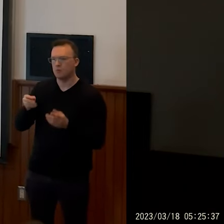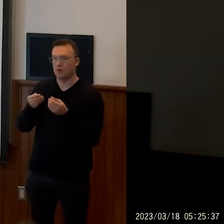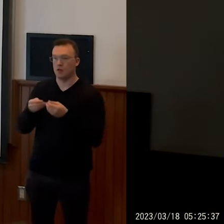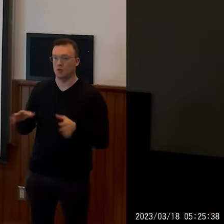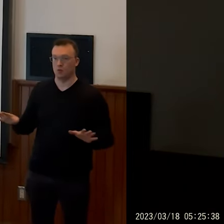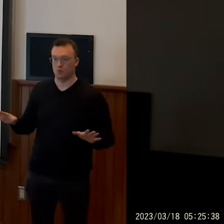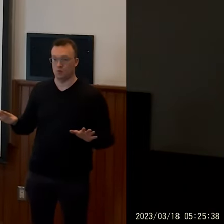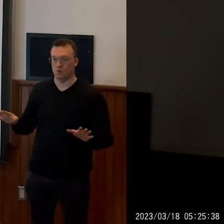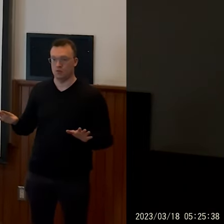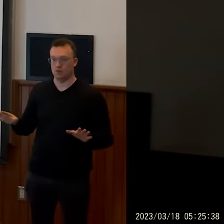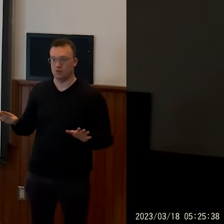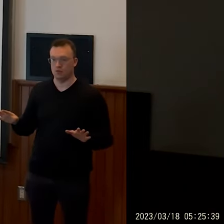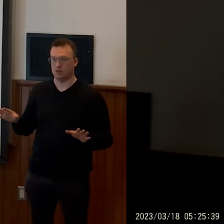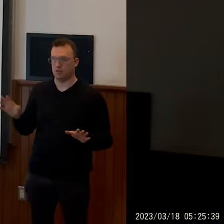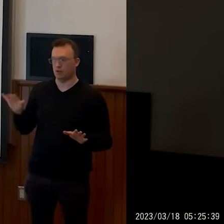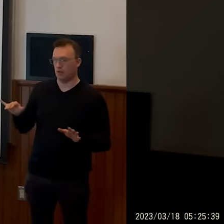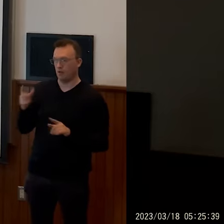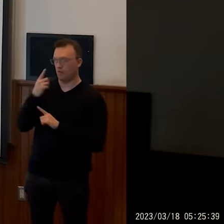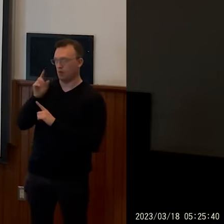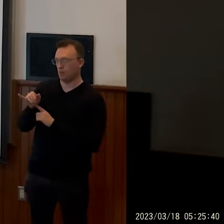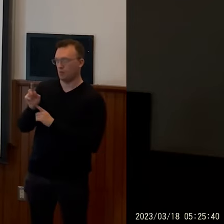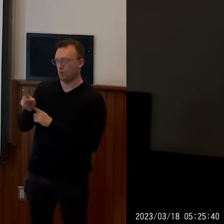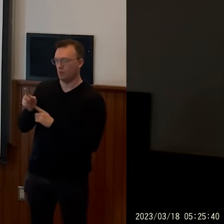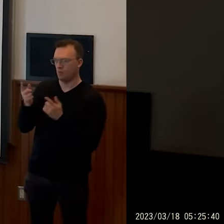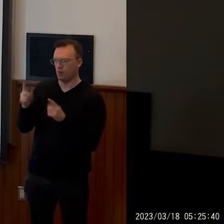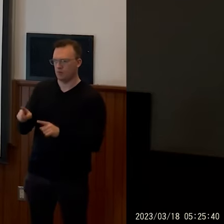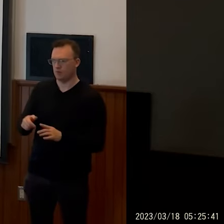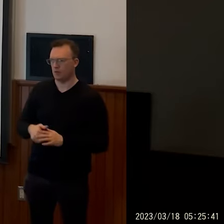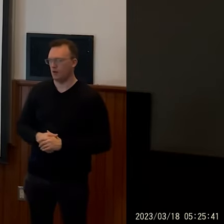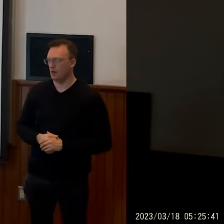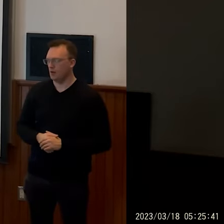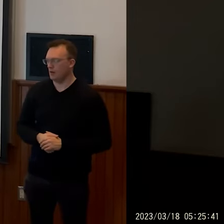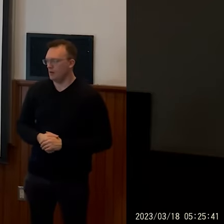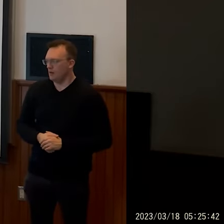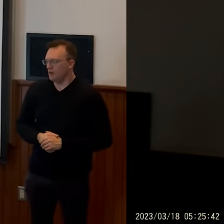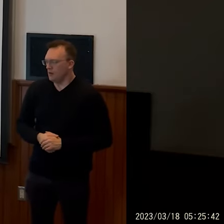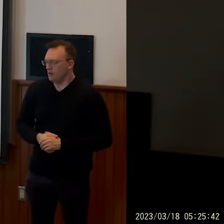lose these for that moment?